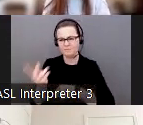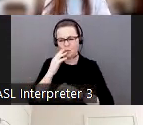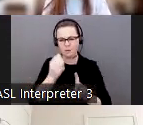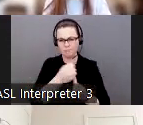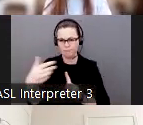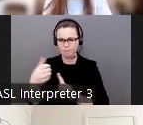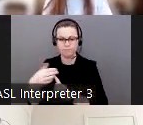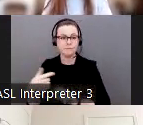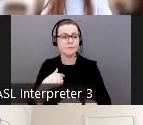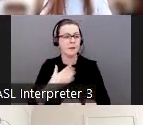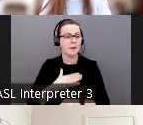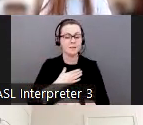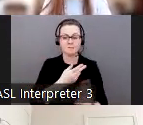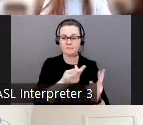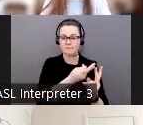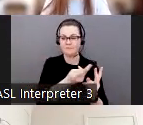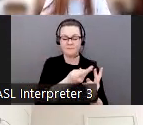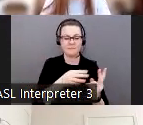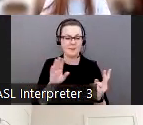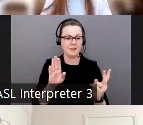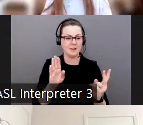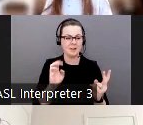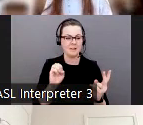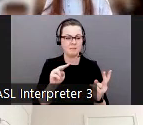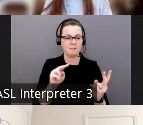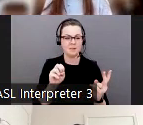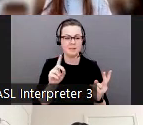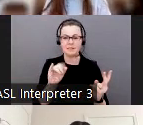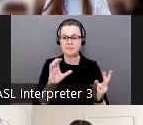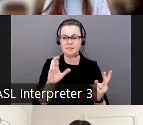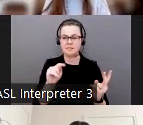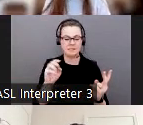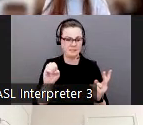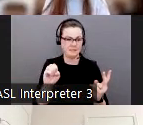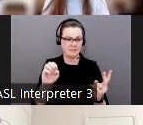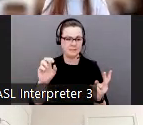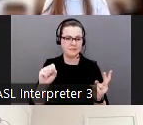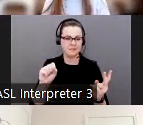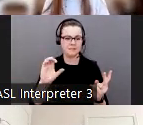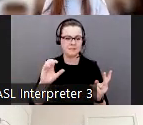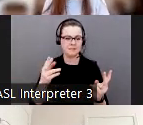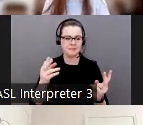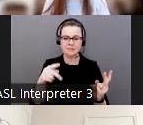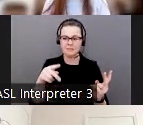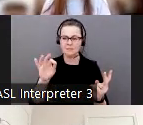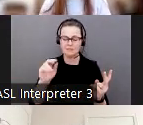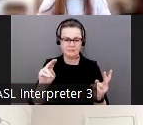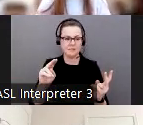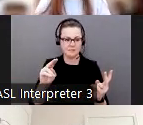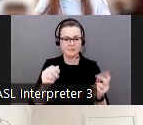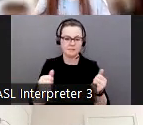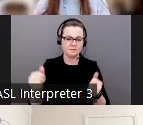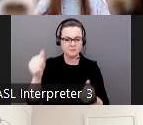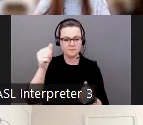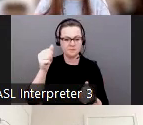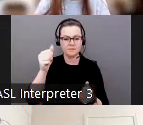colleagues, Benedict Shefflin, who is Executive Director for the Canadian Network for the Prevention of Elder Abuse. Benedict